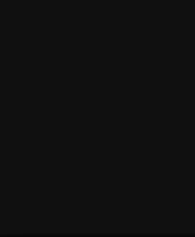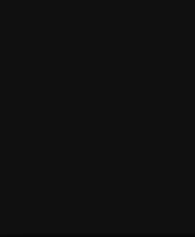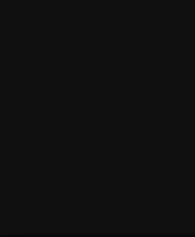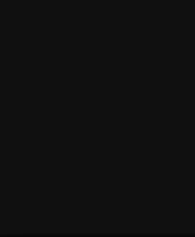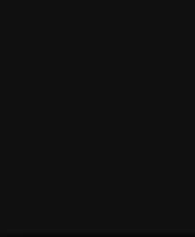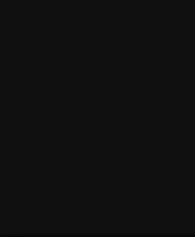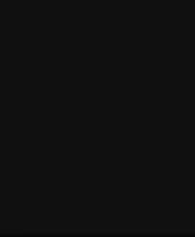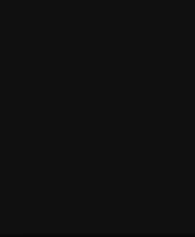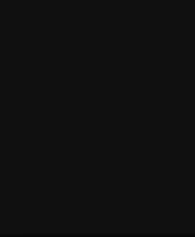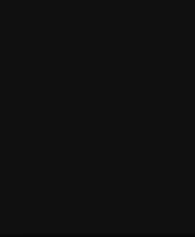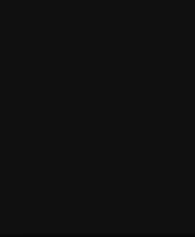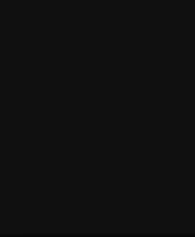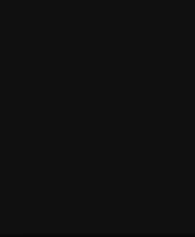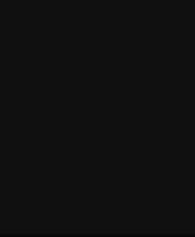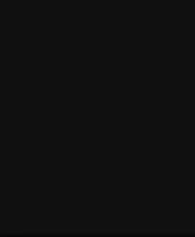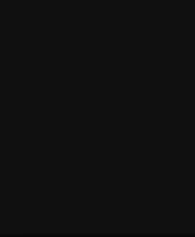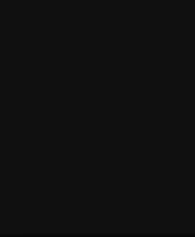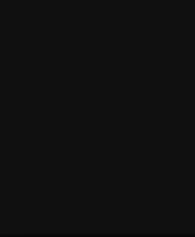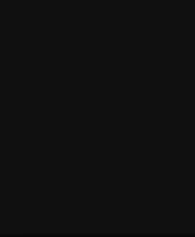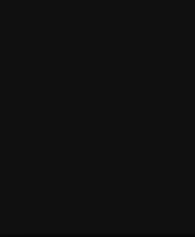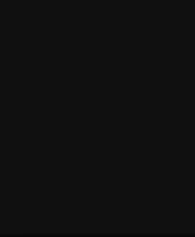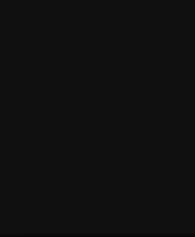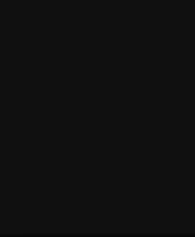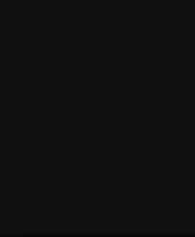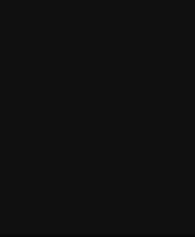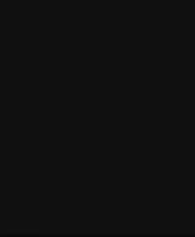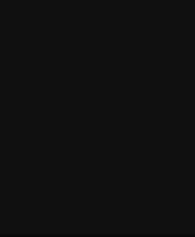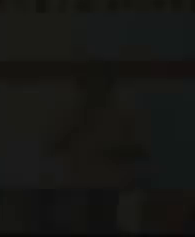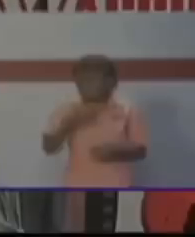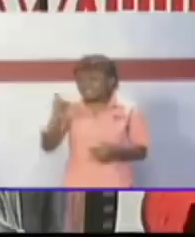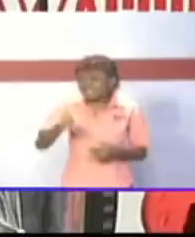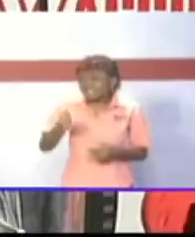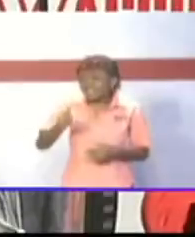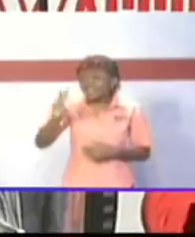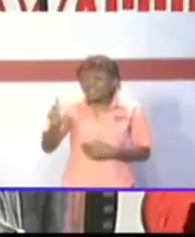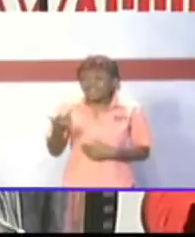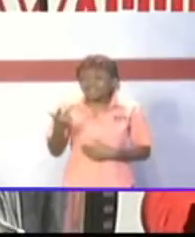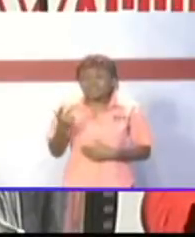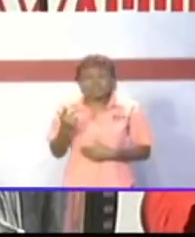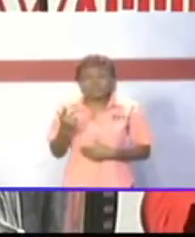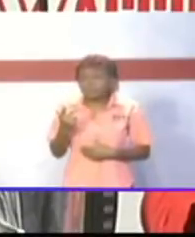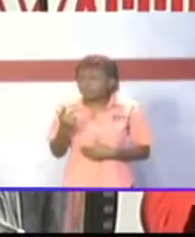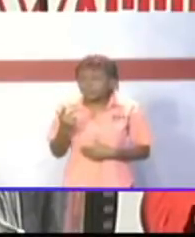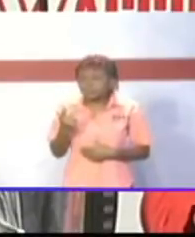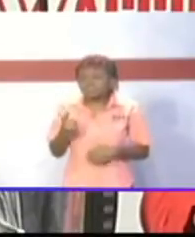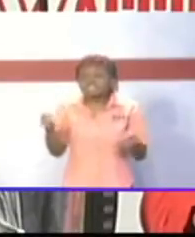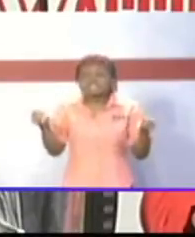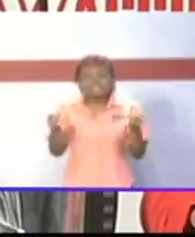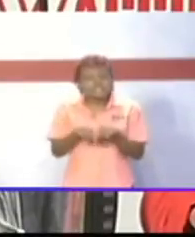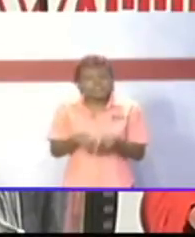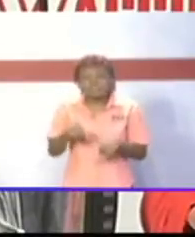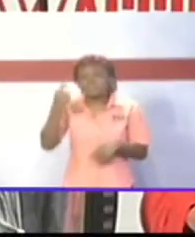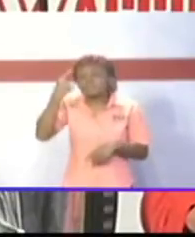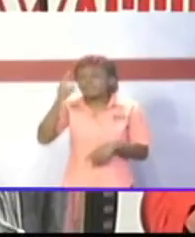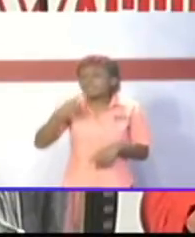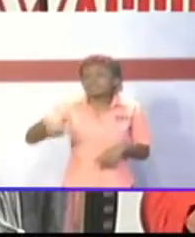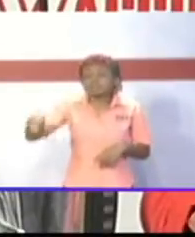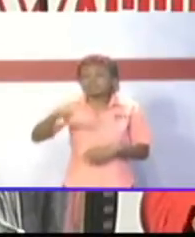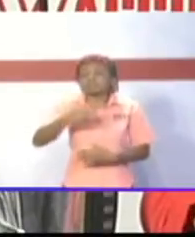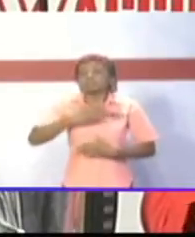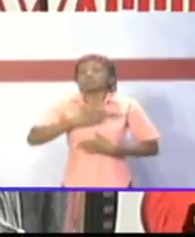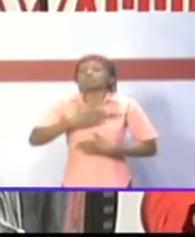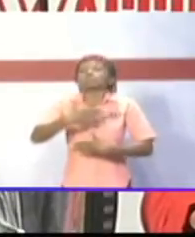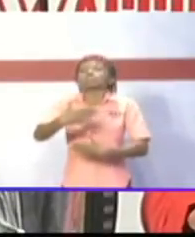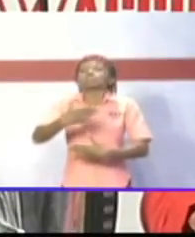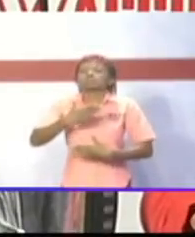to severely immunocompromised. Same thing for asthma, same thing for hypertension, right? And